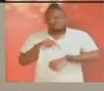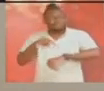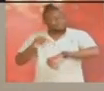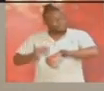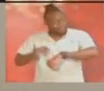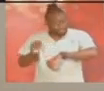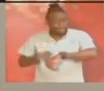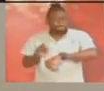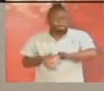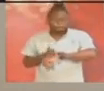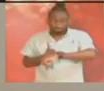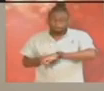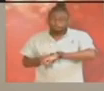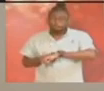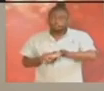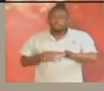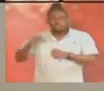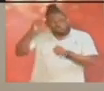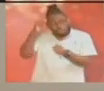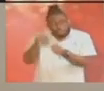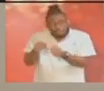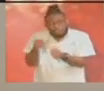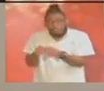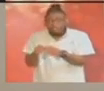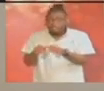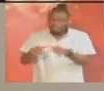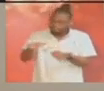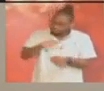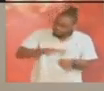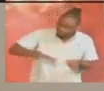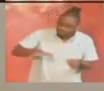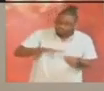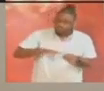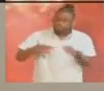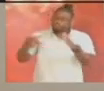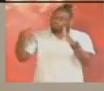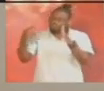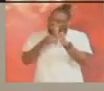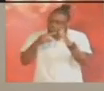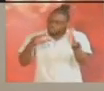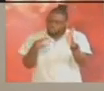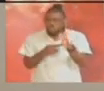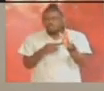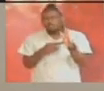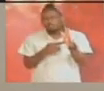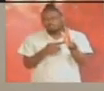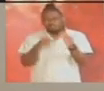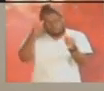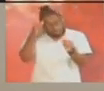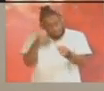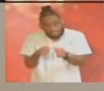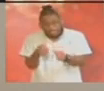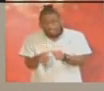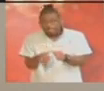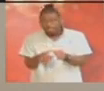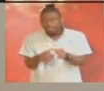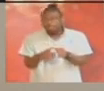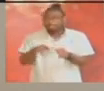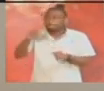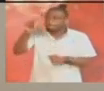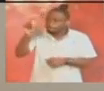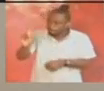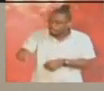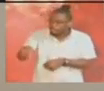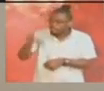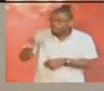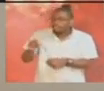our basic principles. When it comes to COVID-19, the preventative measures that